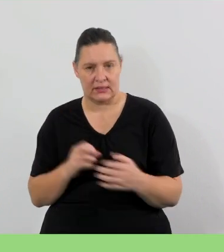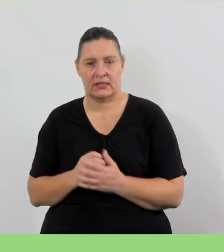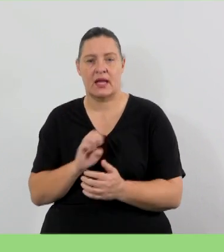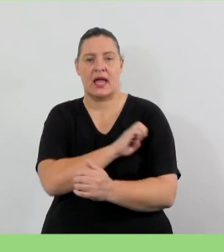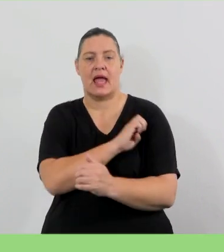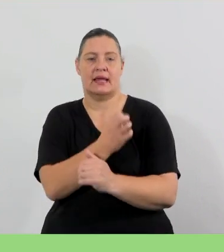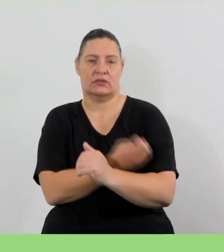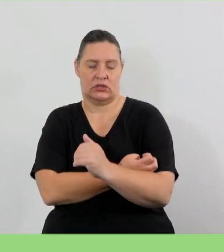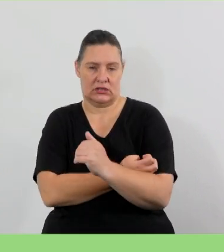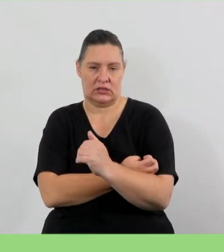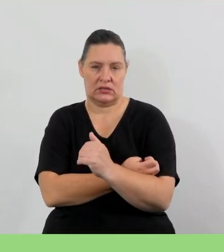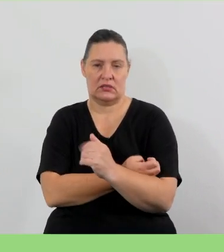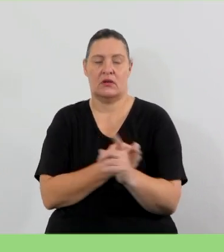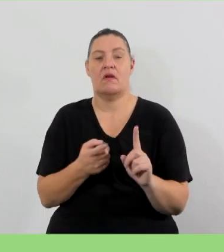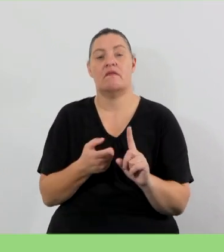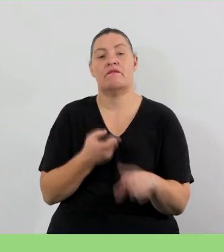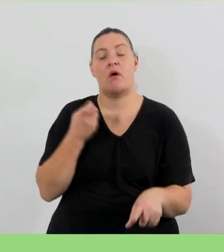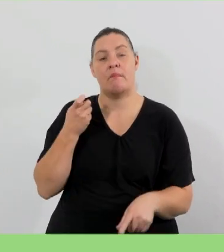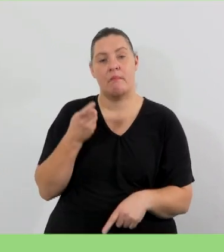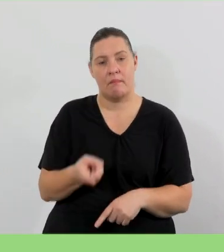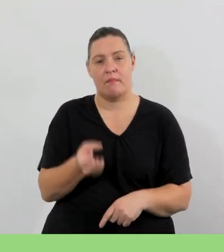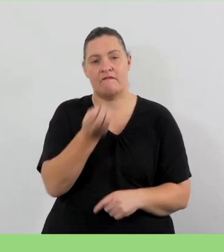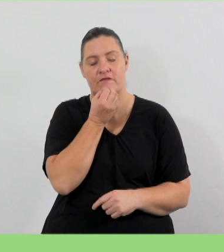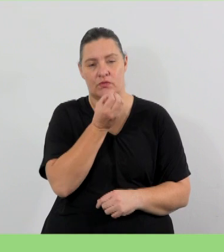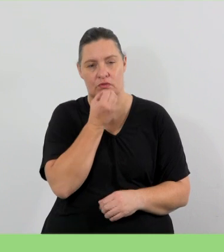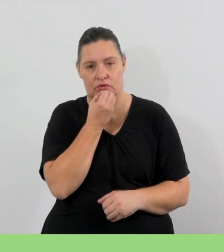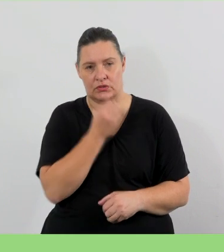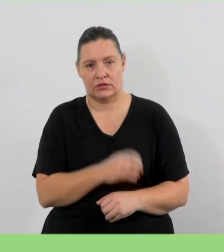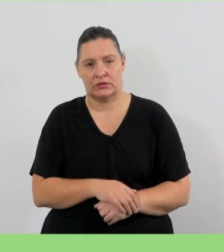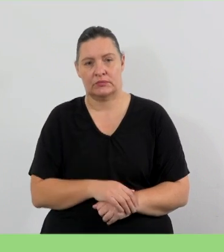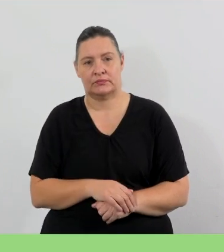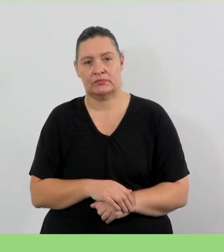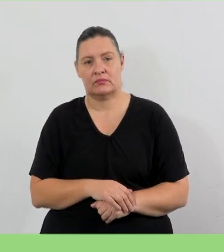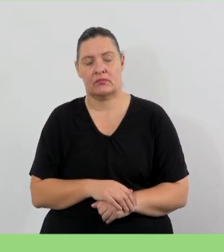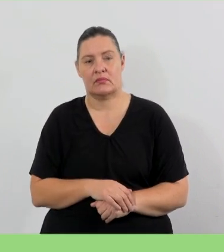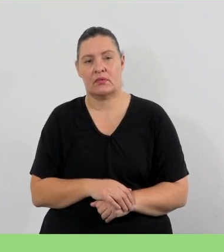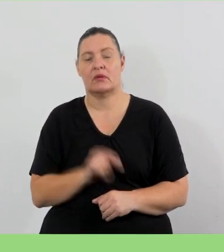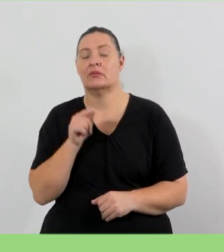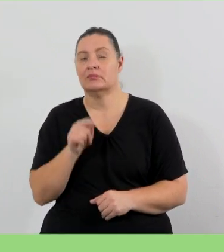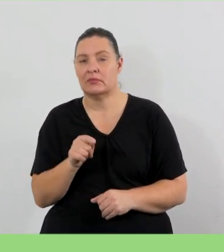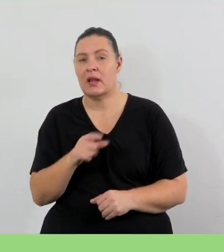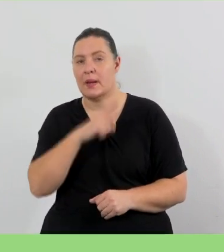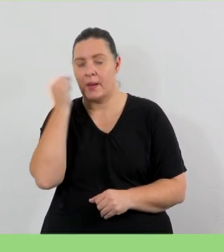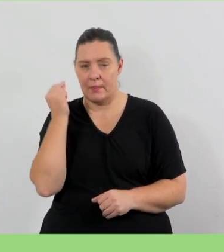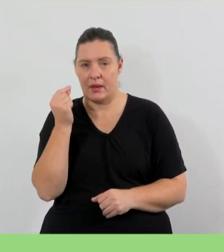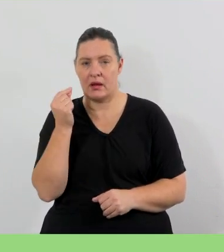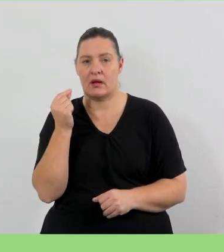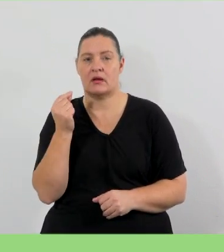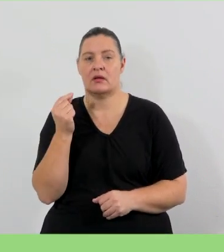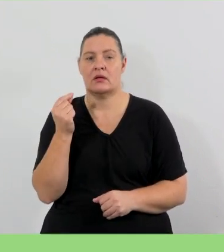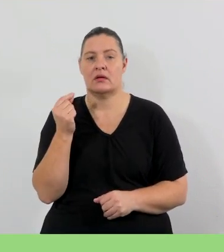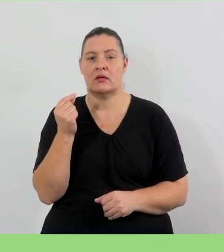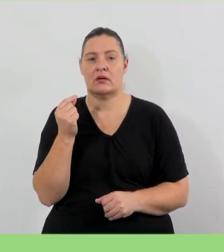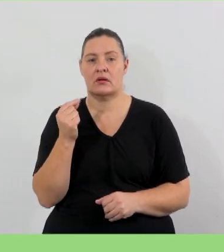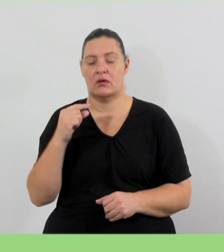release energy from food. So this is called, or which